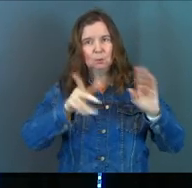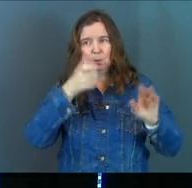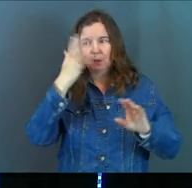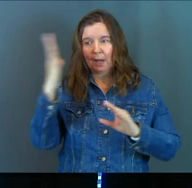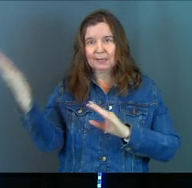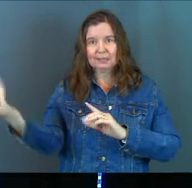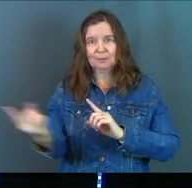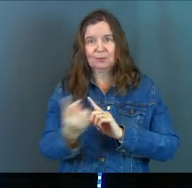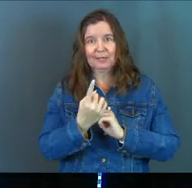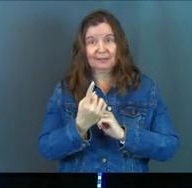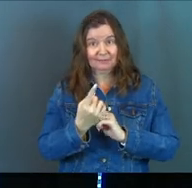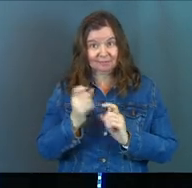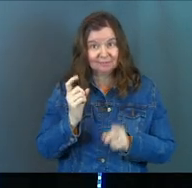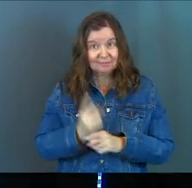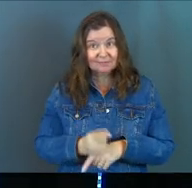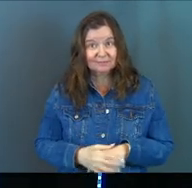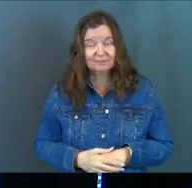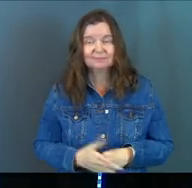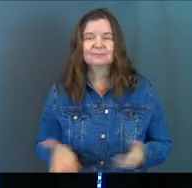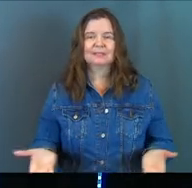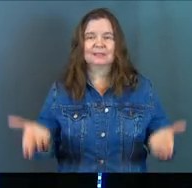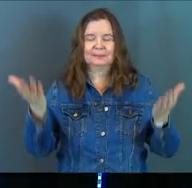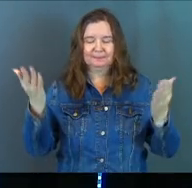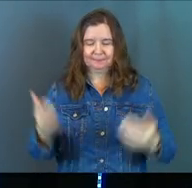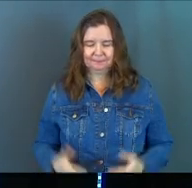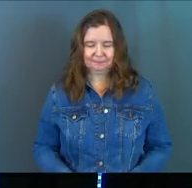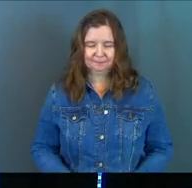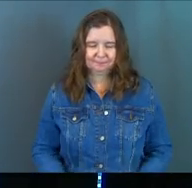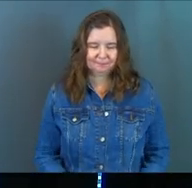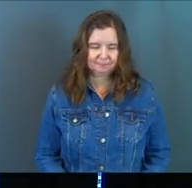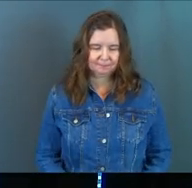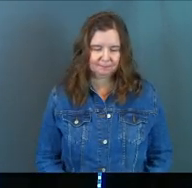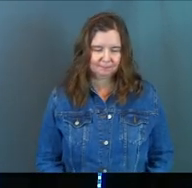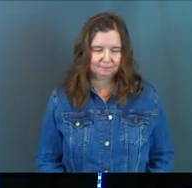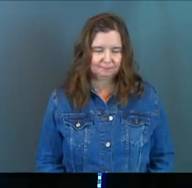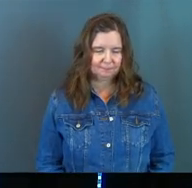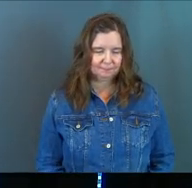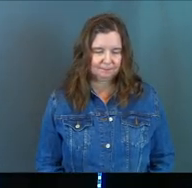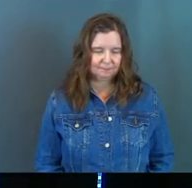God is bringing. Amen? Why don't you guys stand?